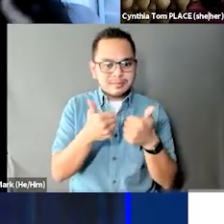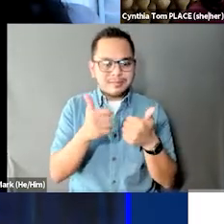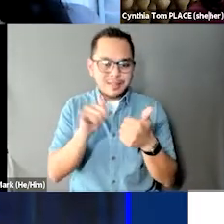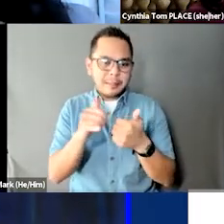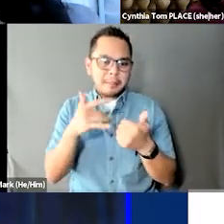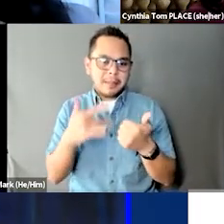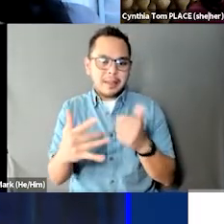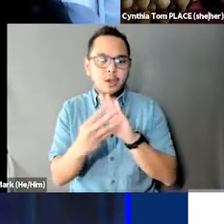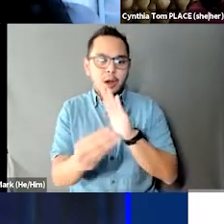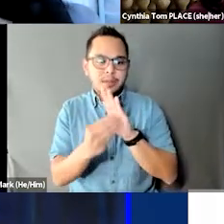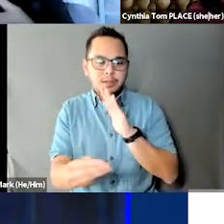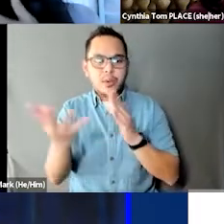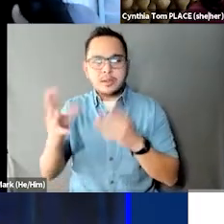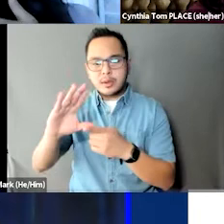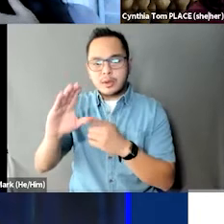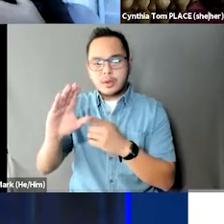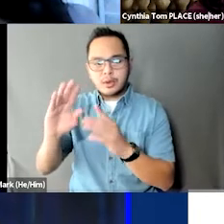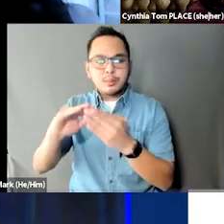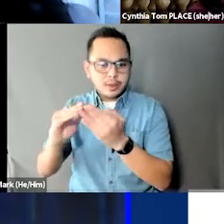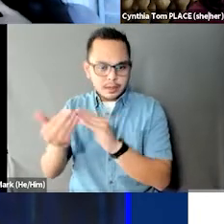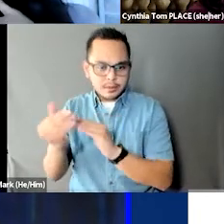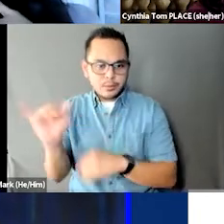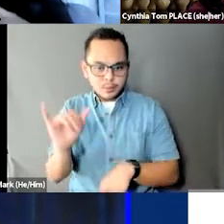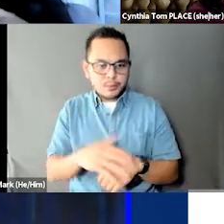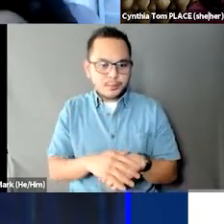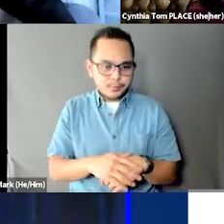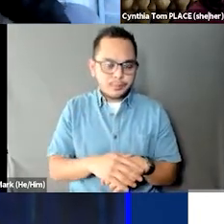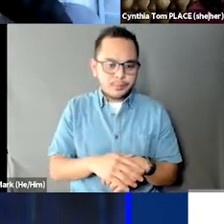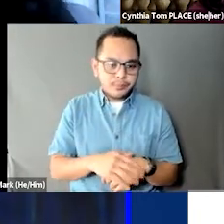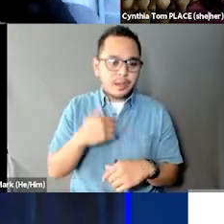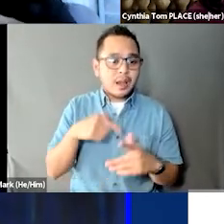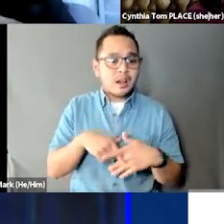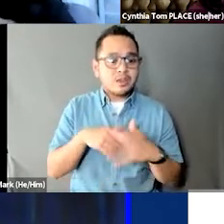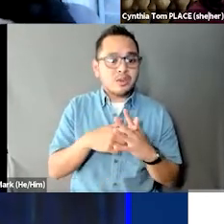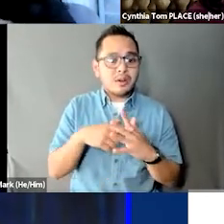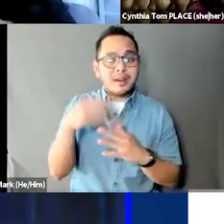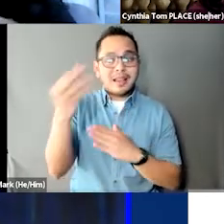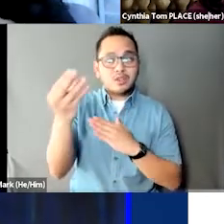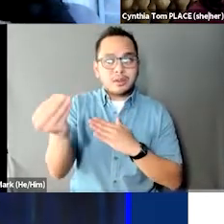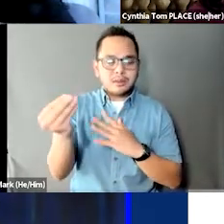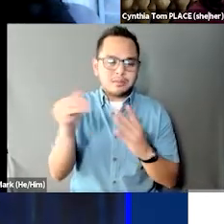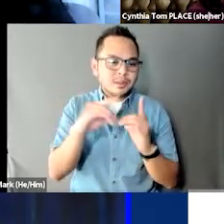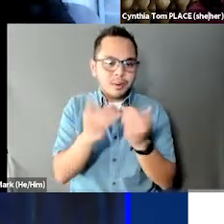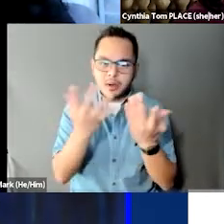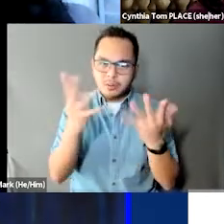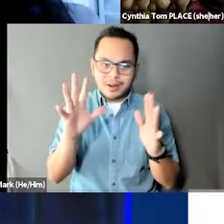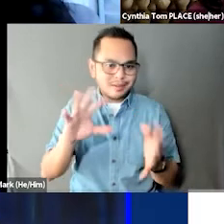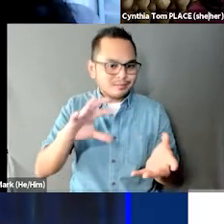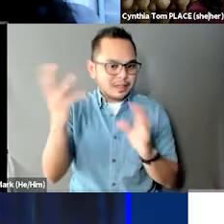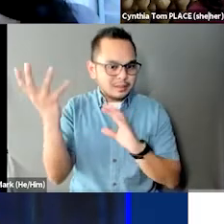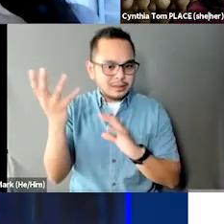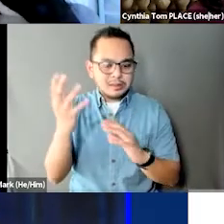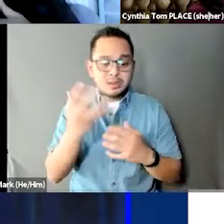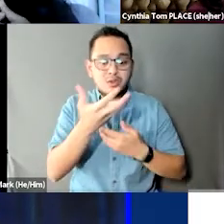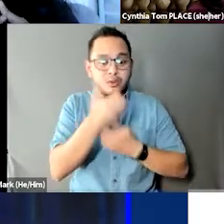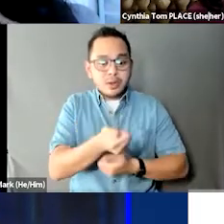community sees as well. So when I started internally, the department was a mess. There was a lot of mistrust. There